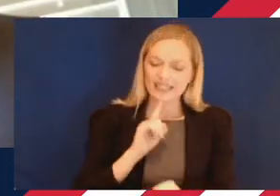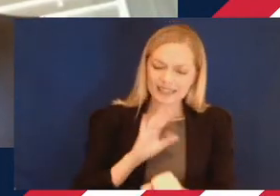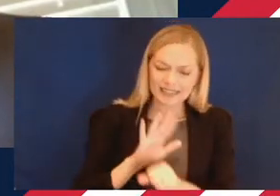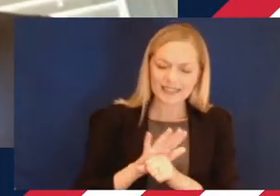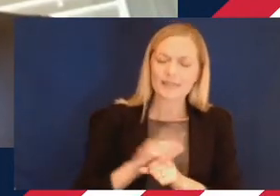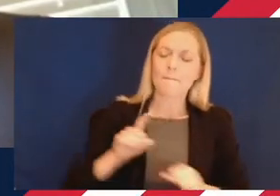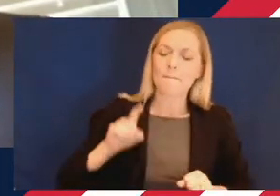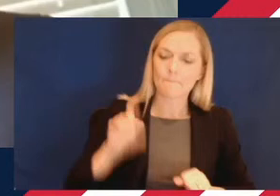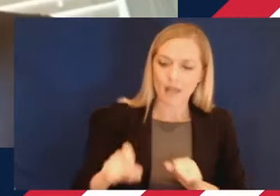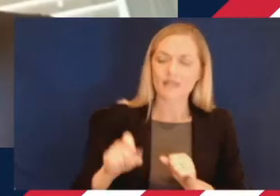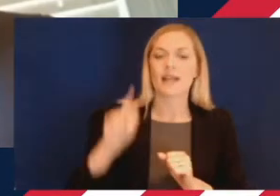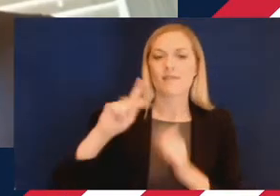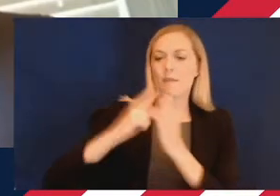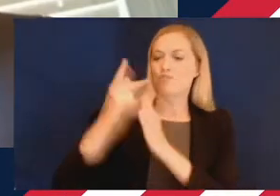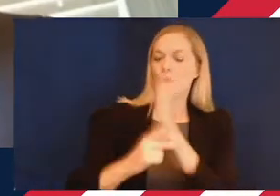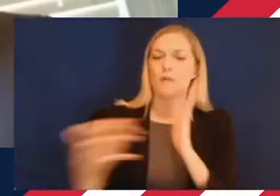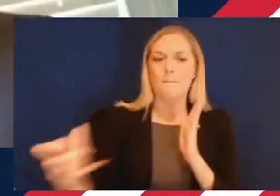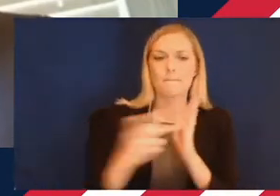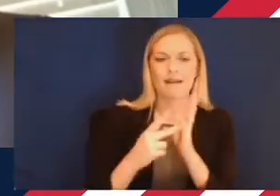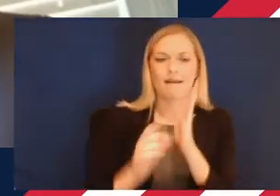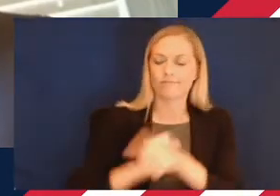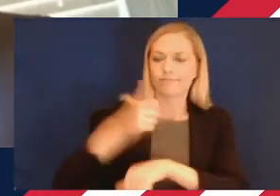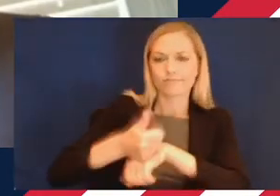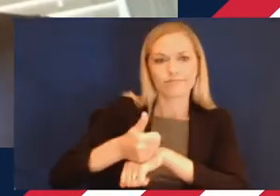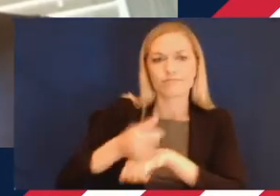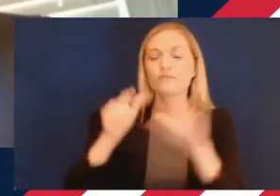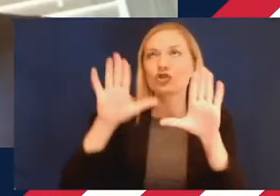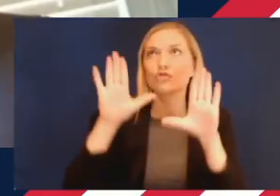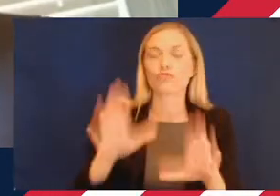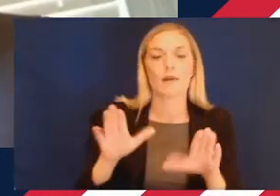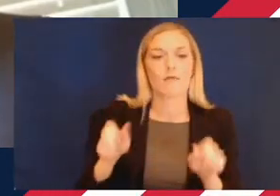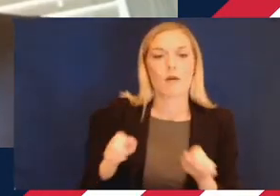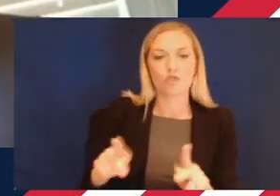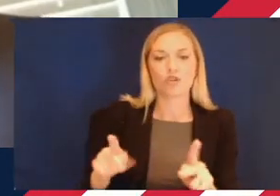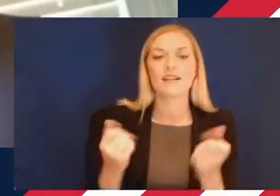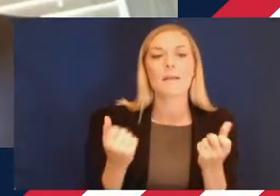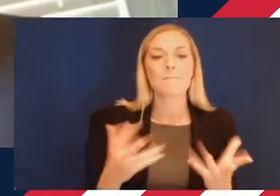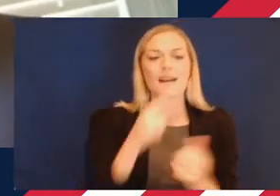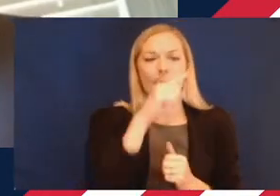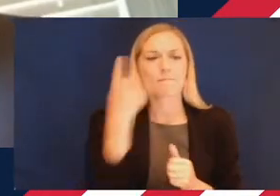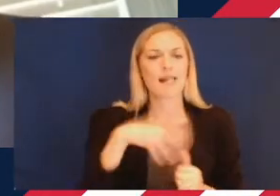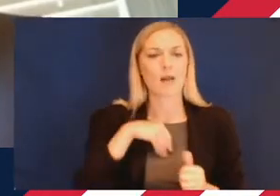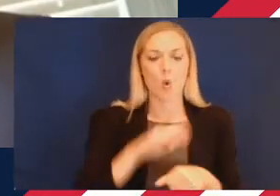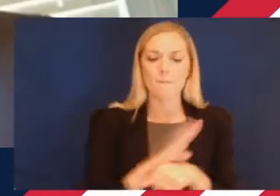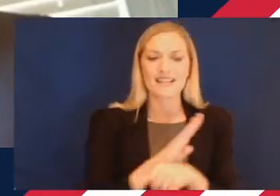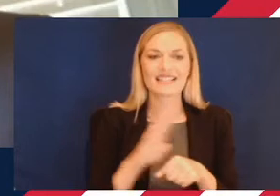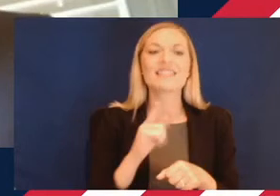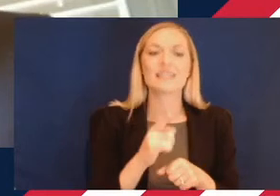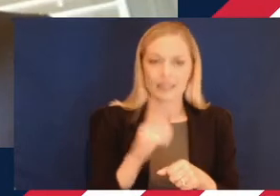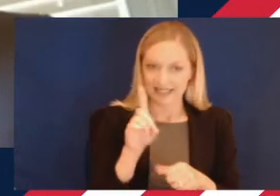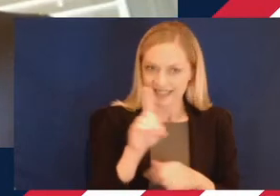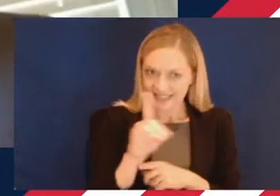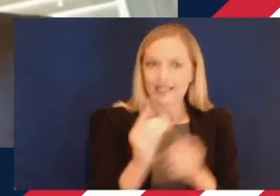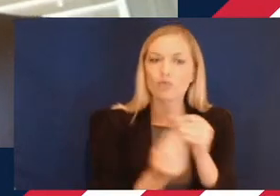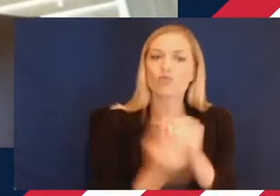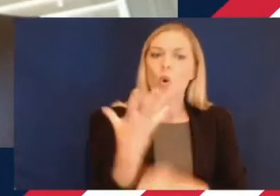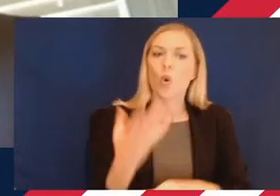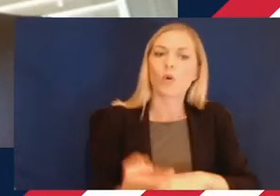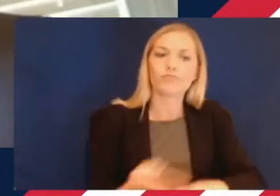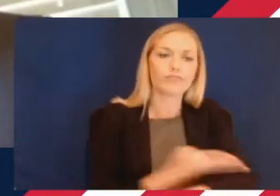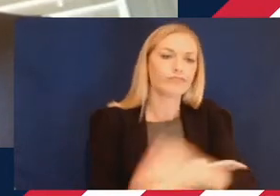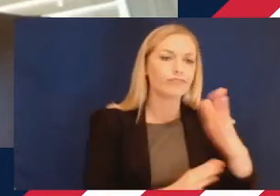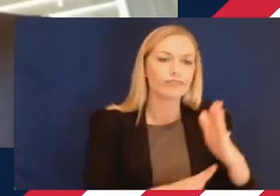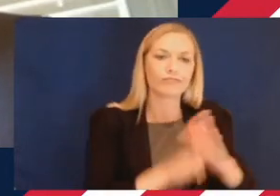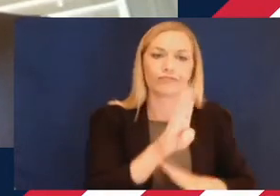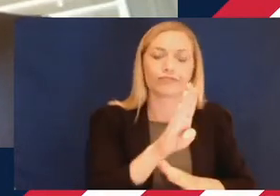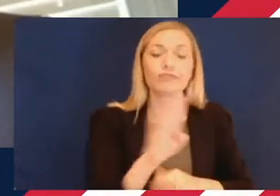place. It's a great opportunity, and many of our Black-owned businesses grew through the government programs. such as the 8A program,